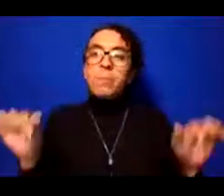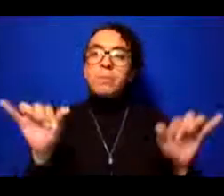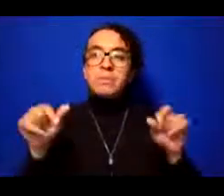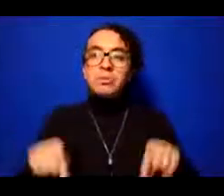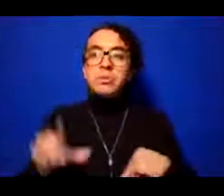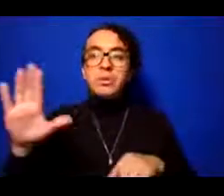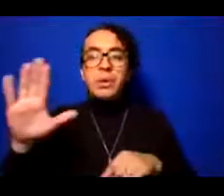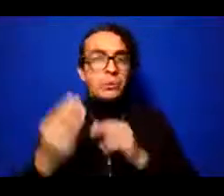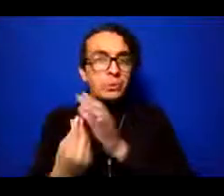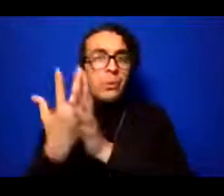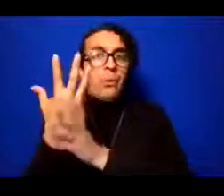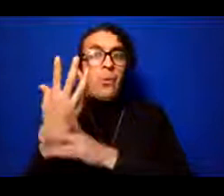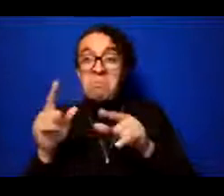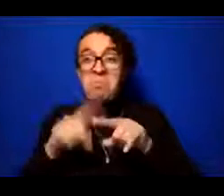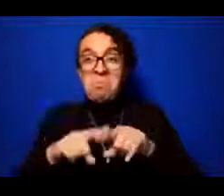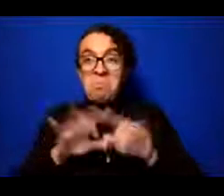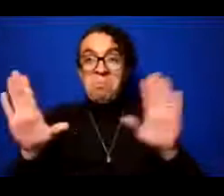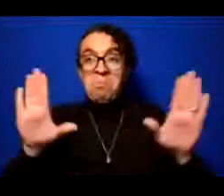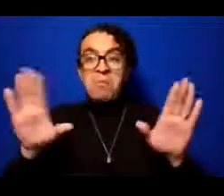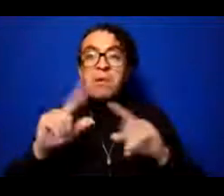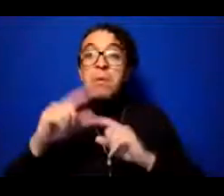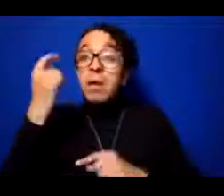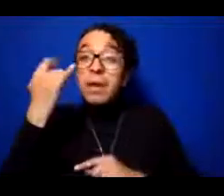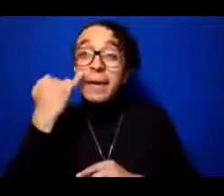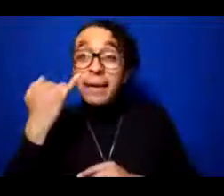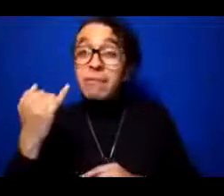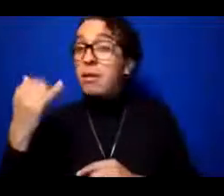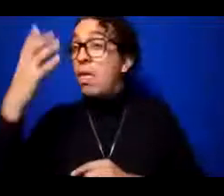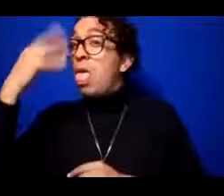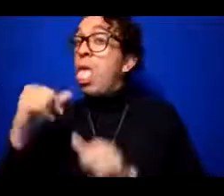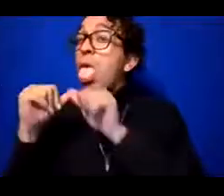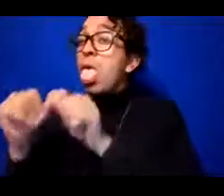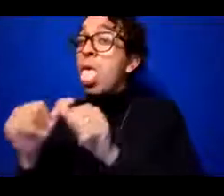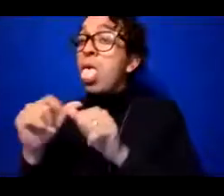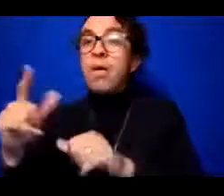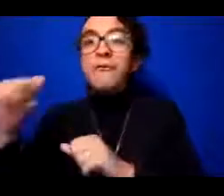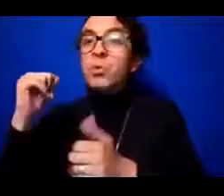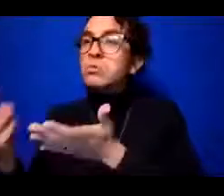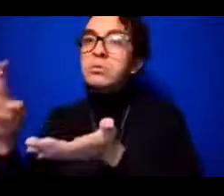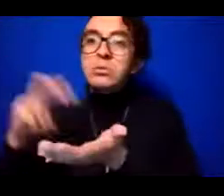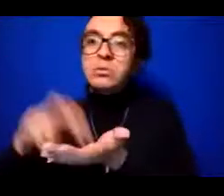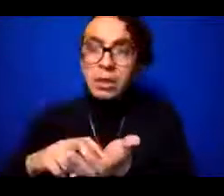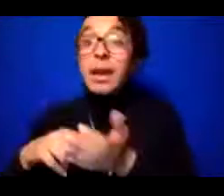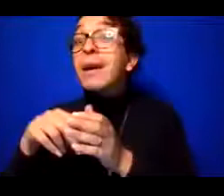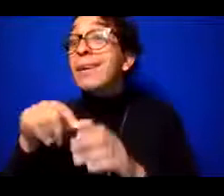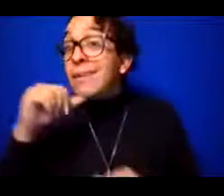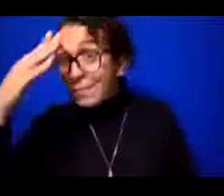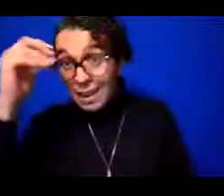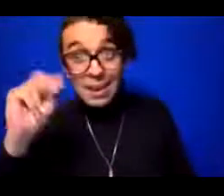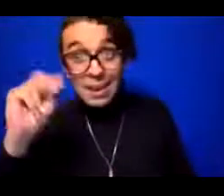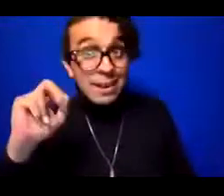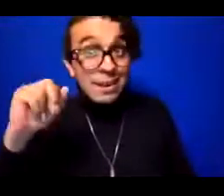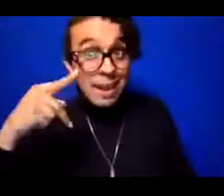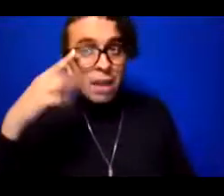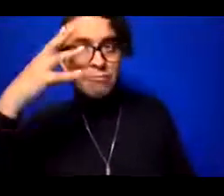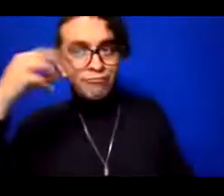and development. But if they're sleeping that long and they're not getting out of bed and they're taking naps throughout the day, that's when I